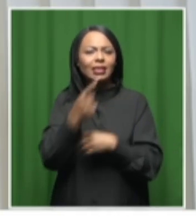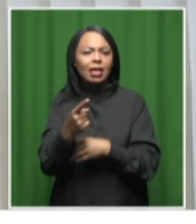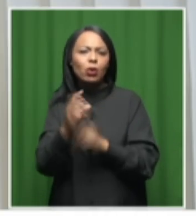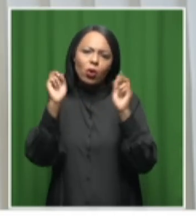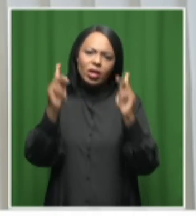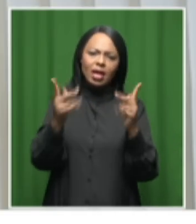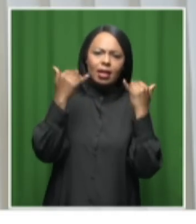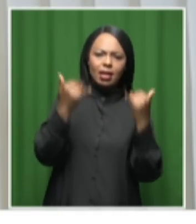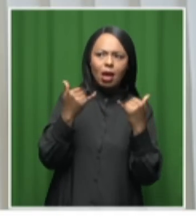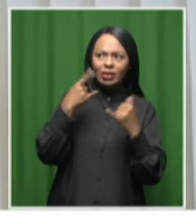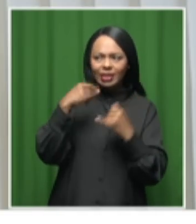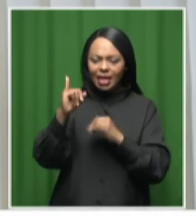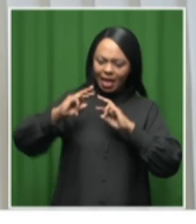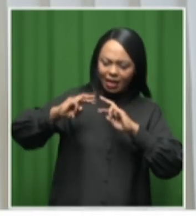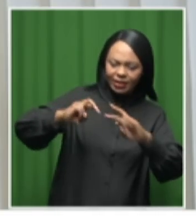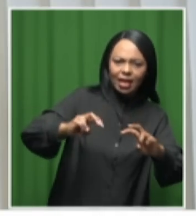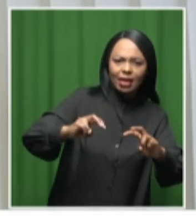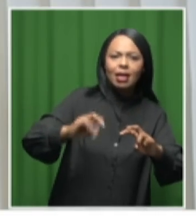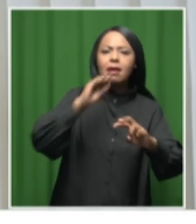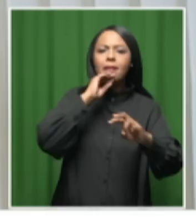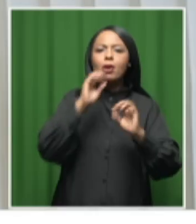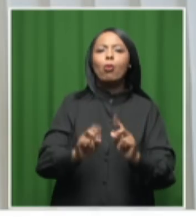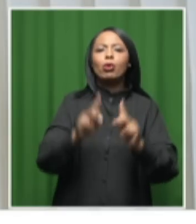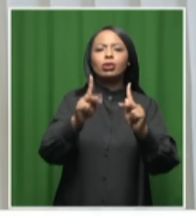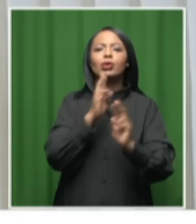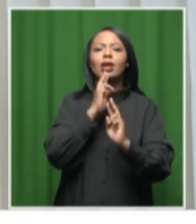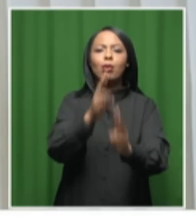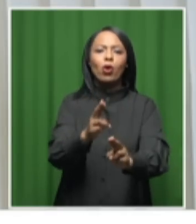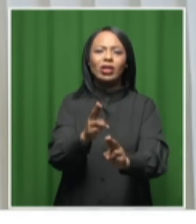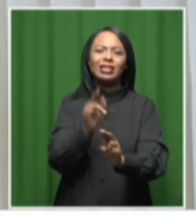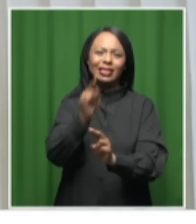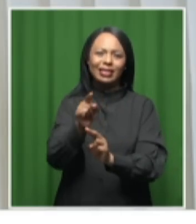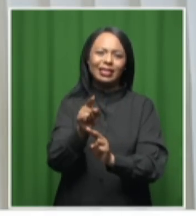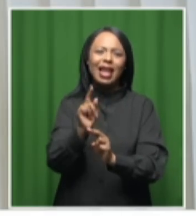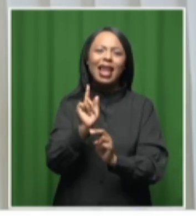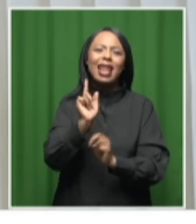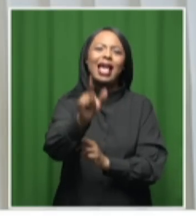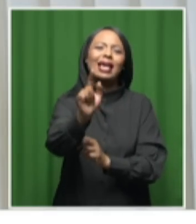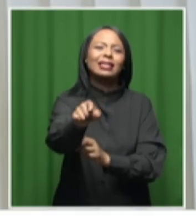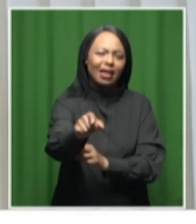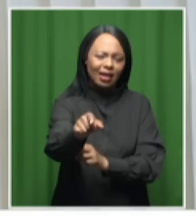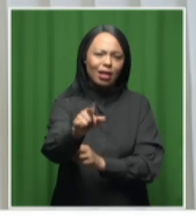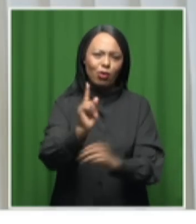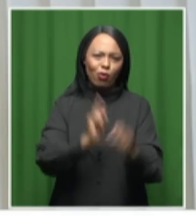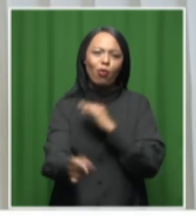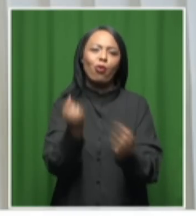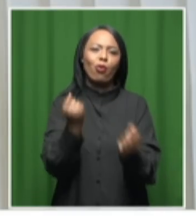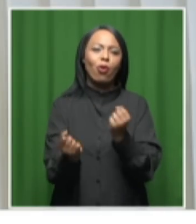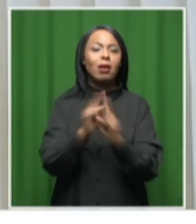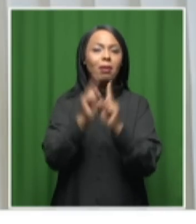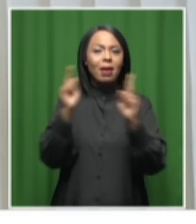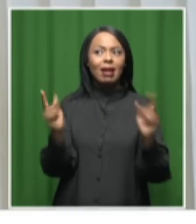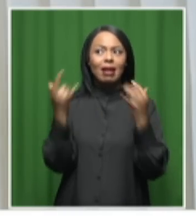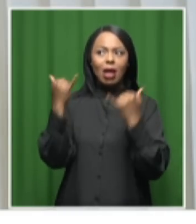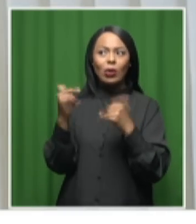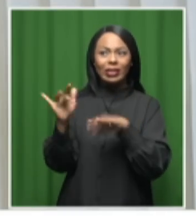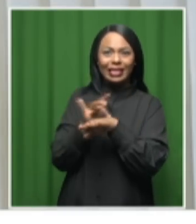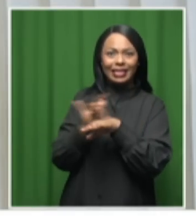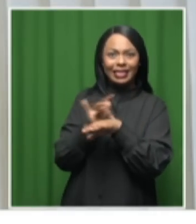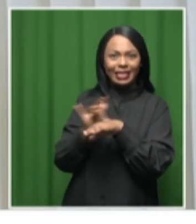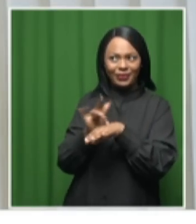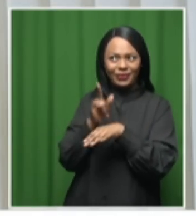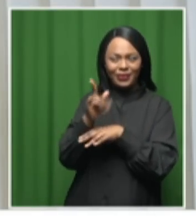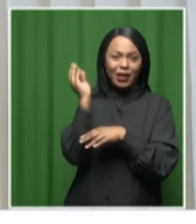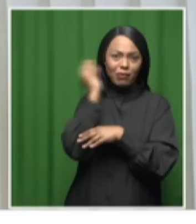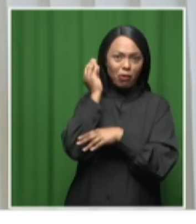we are still investigating, you will get your opportunity to report on the matter on the later stage. However, while the matter is still sensitive, while the matter is